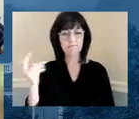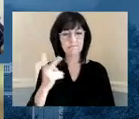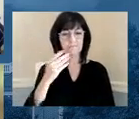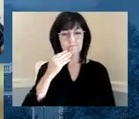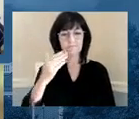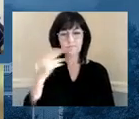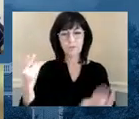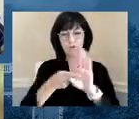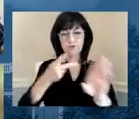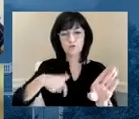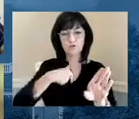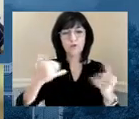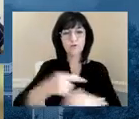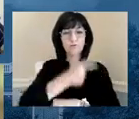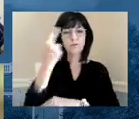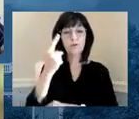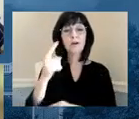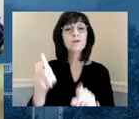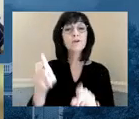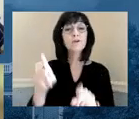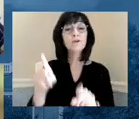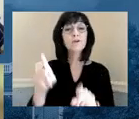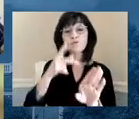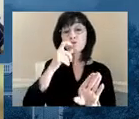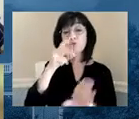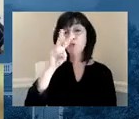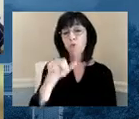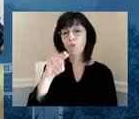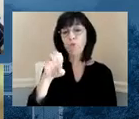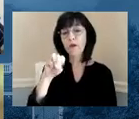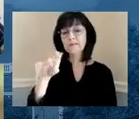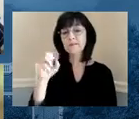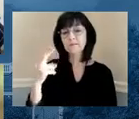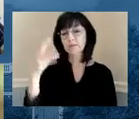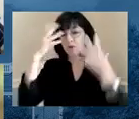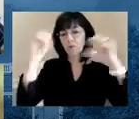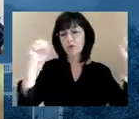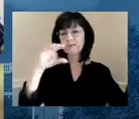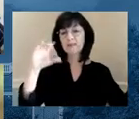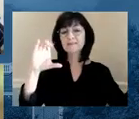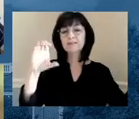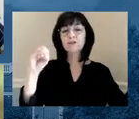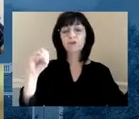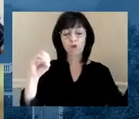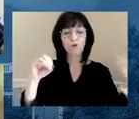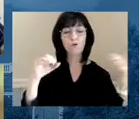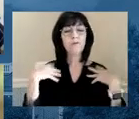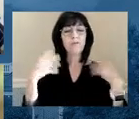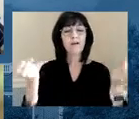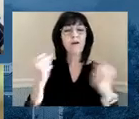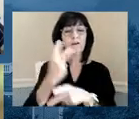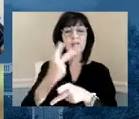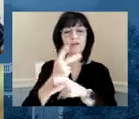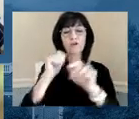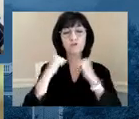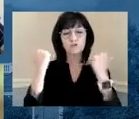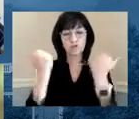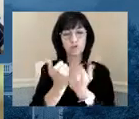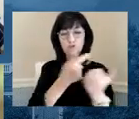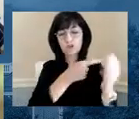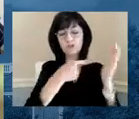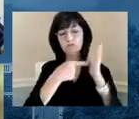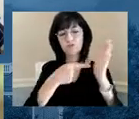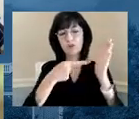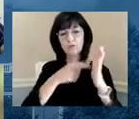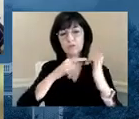have Wayne Smith, who's here, is the president and CEO of the Delaware Healthcare Association, representing hospitals across